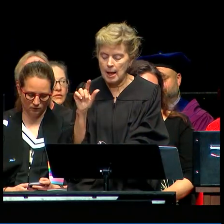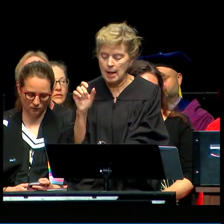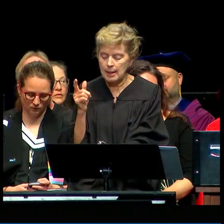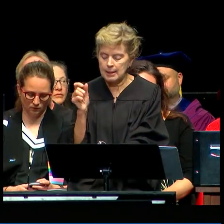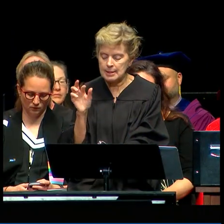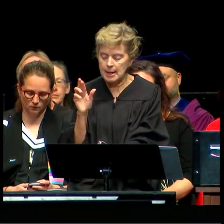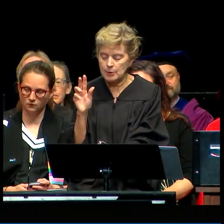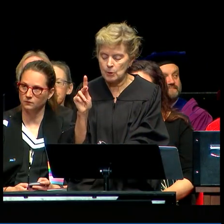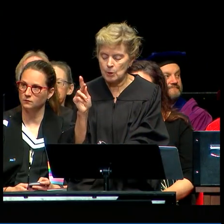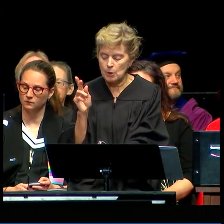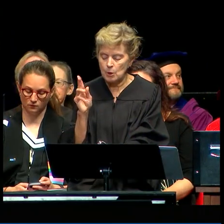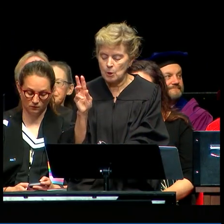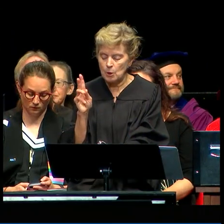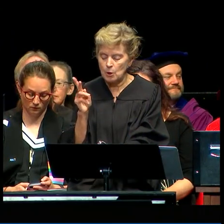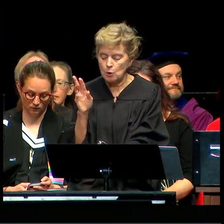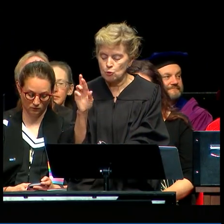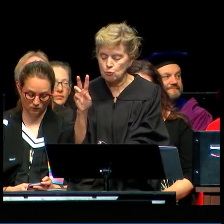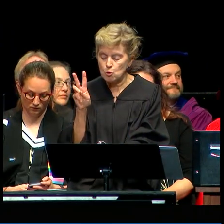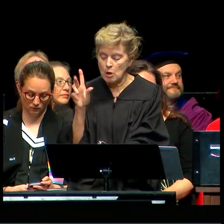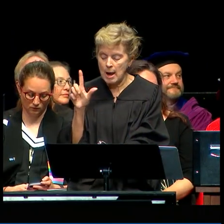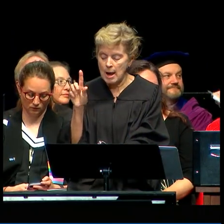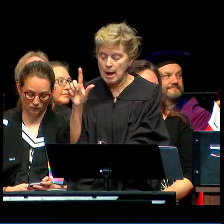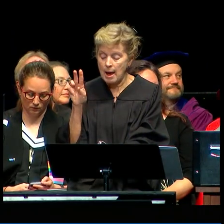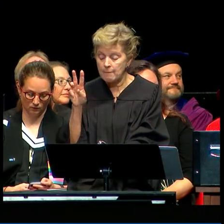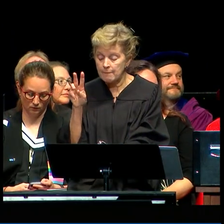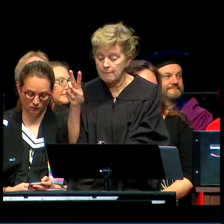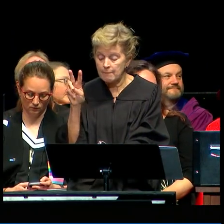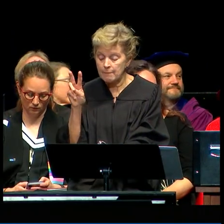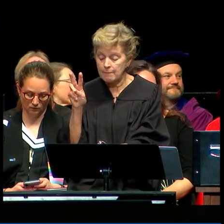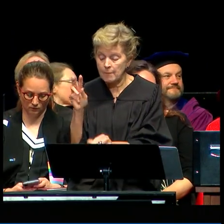Alexander Khrulov, with distinction.